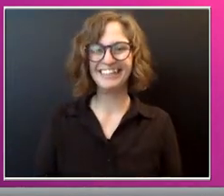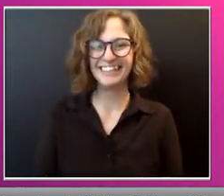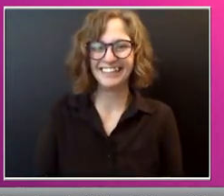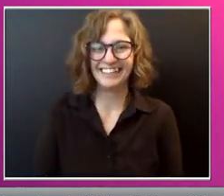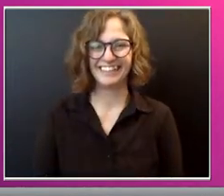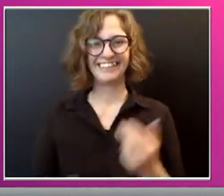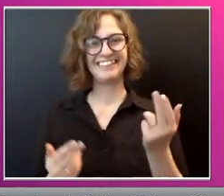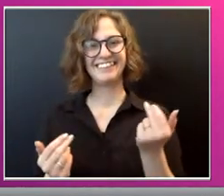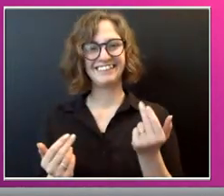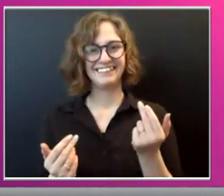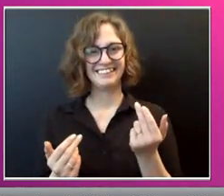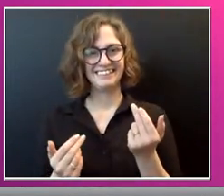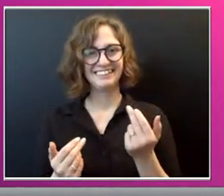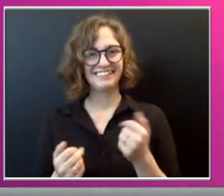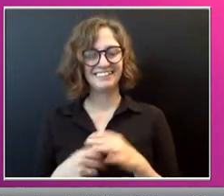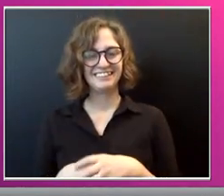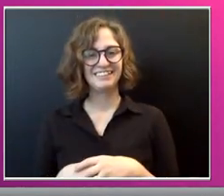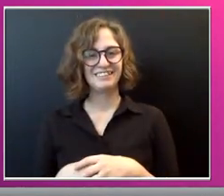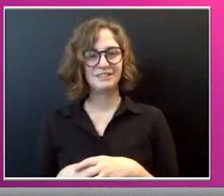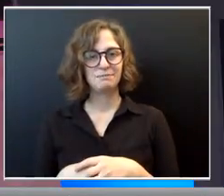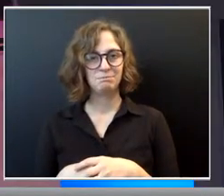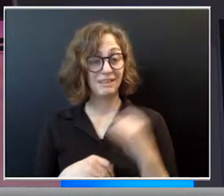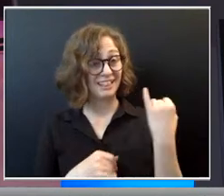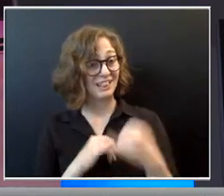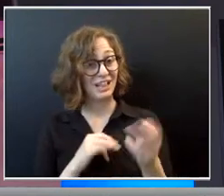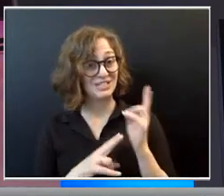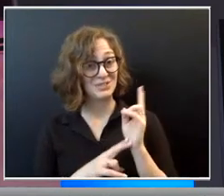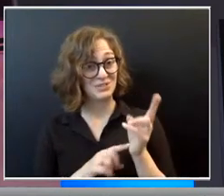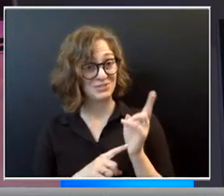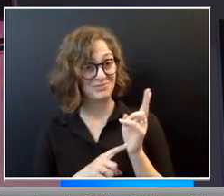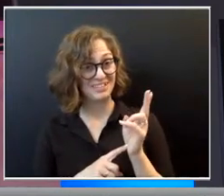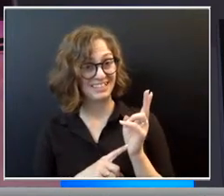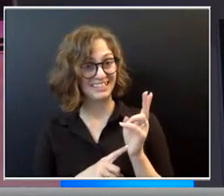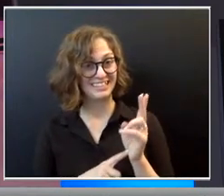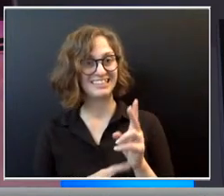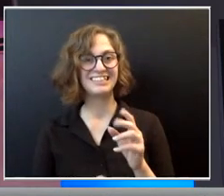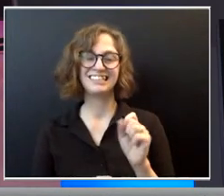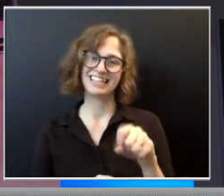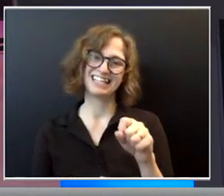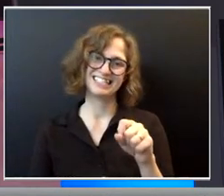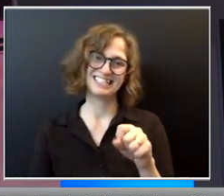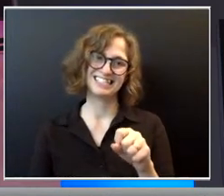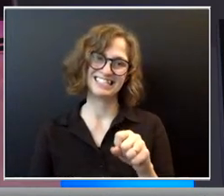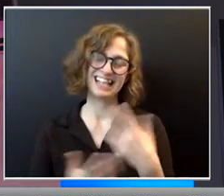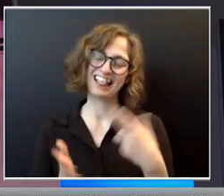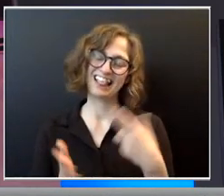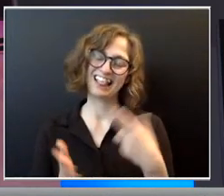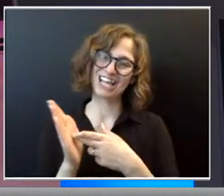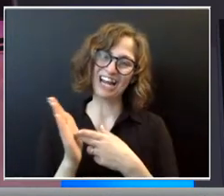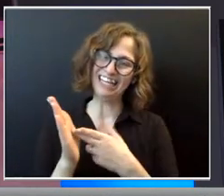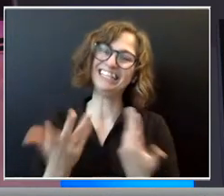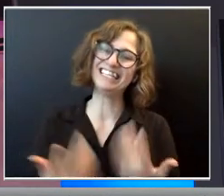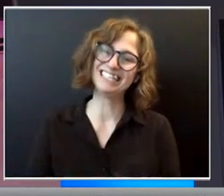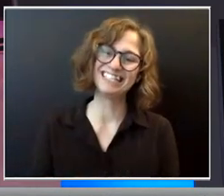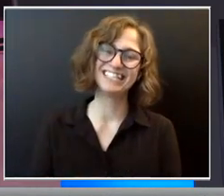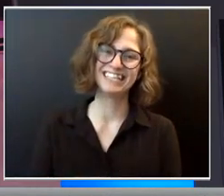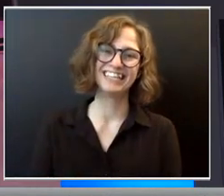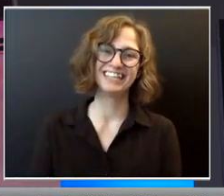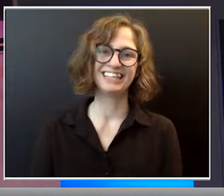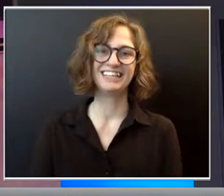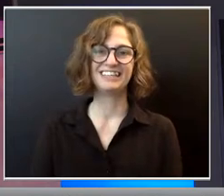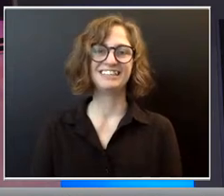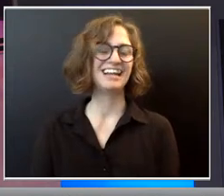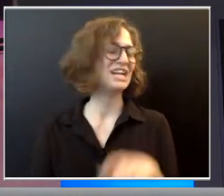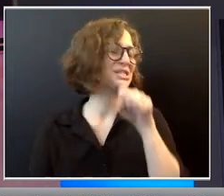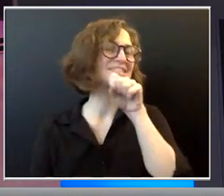Like the last 2 minutes of the workout? Yes, pretty much. That's honest, very honest. I just love it. I